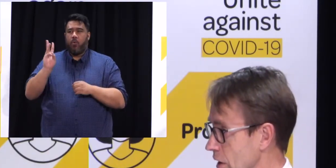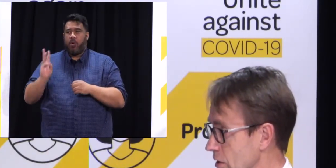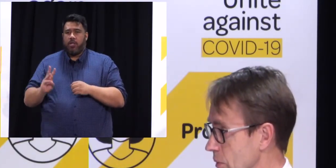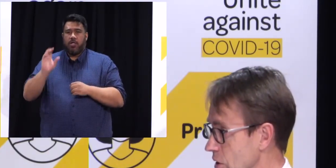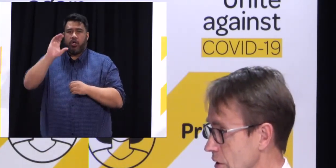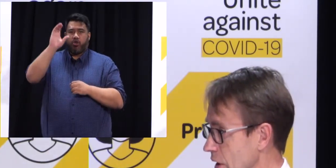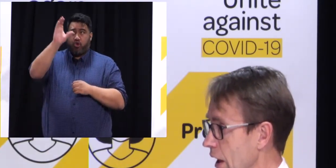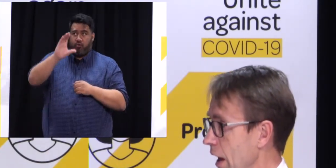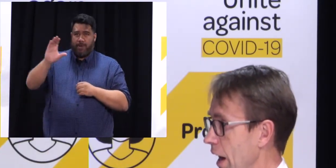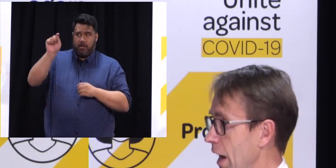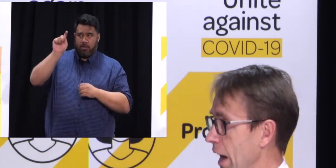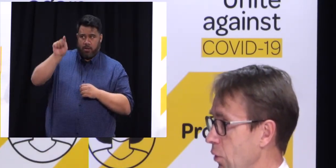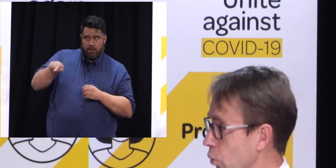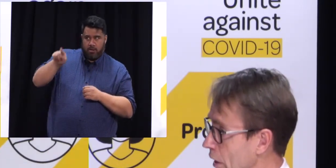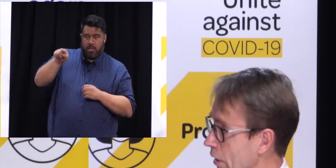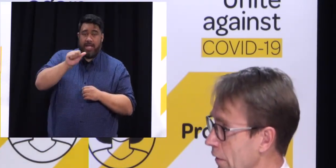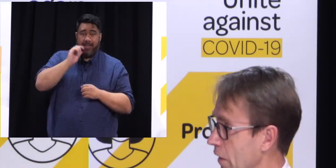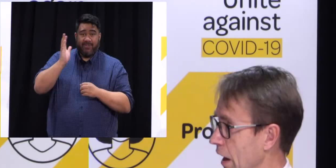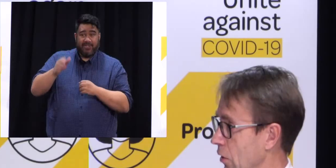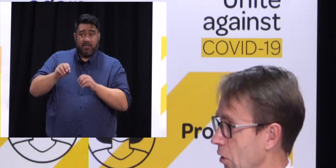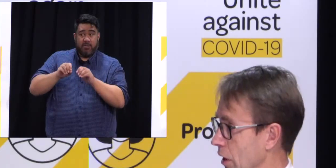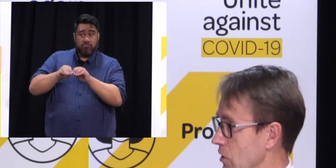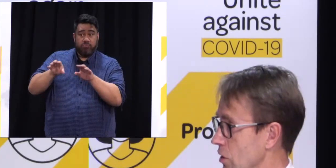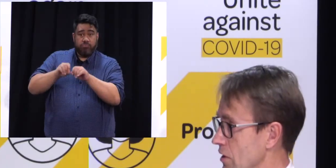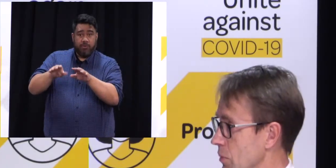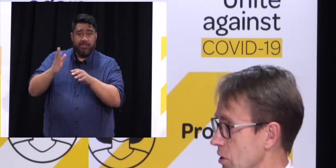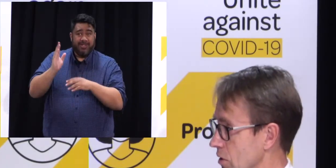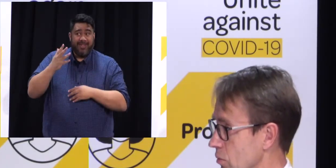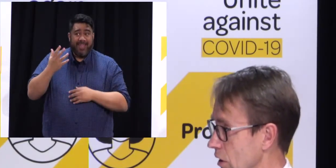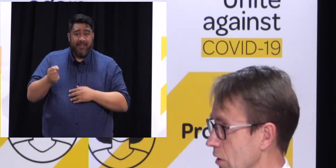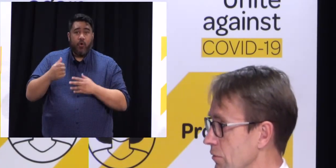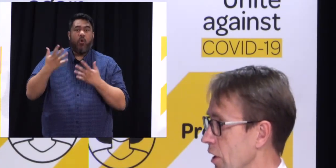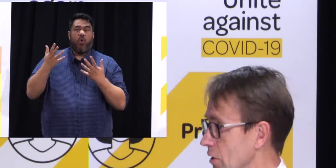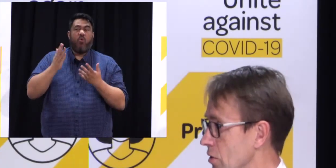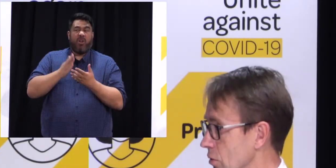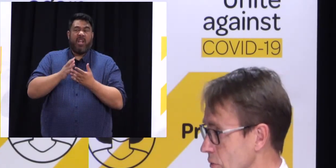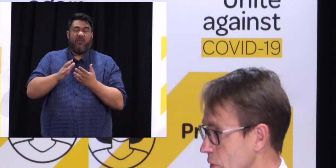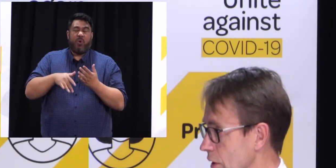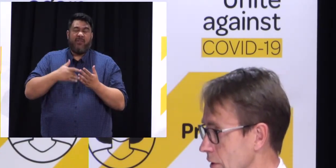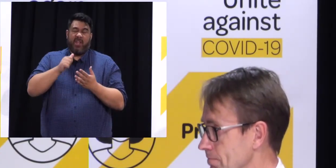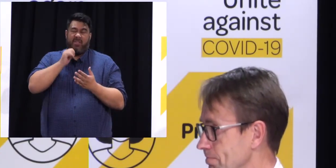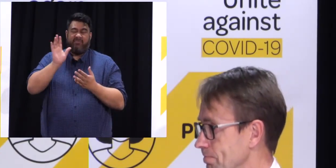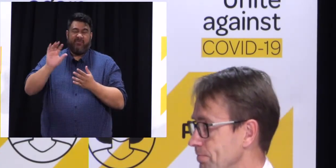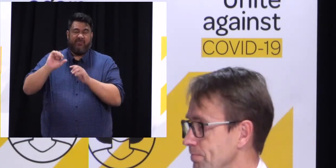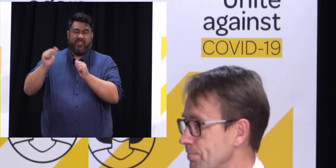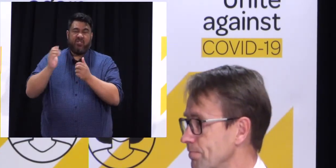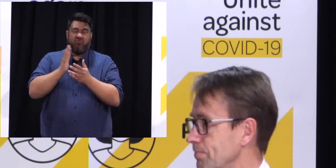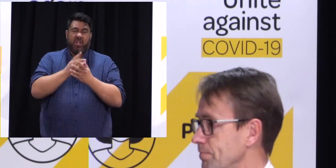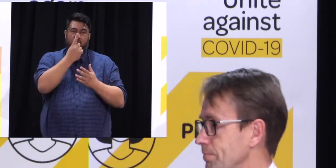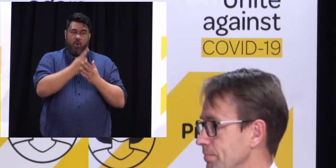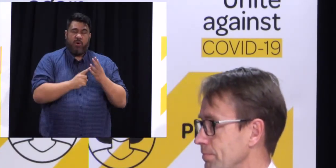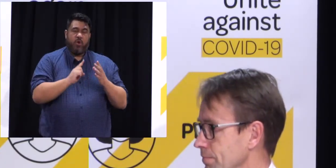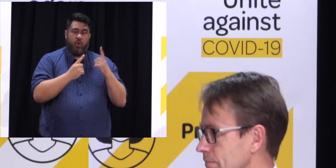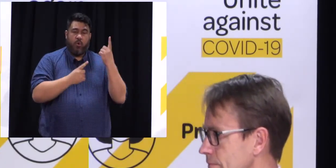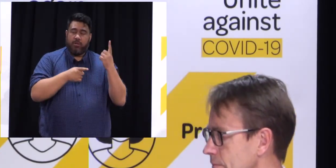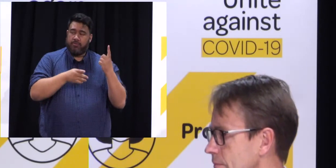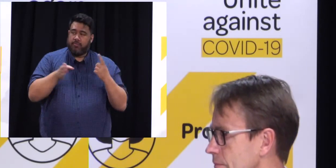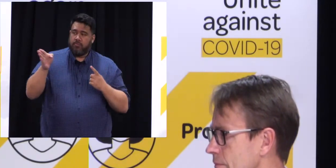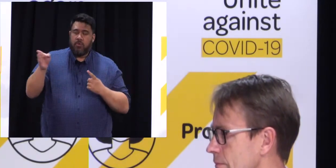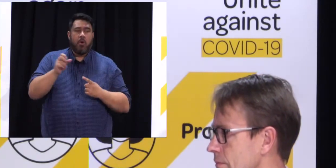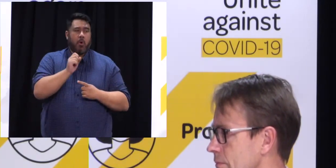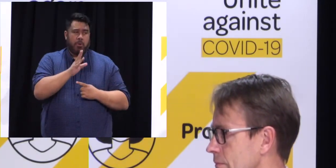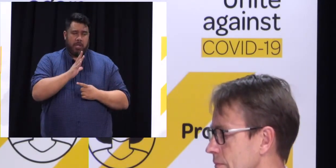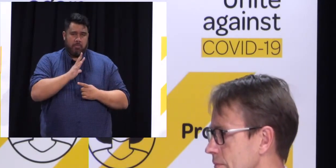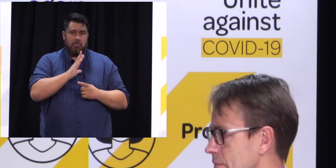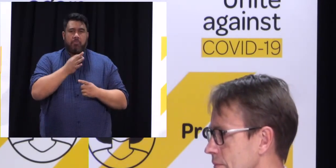ongoing transmission or whether our ongoing transmission is really confined to Auckland. Yeah. For Auckland, are you looking